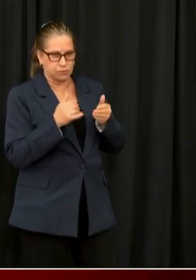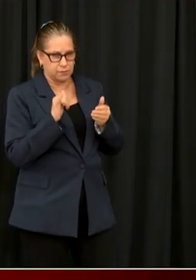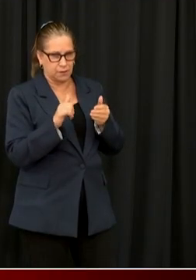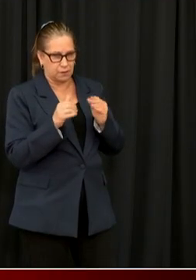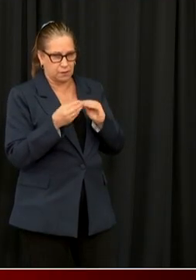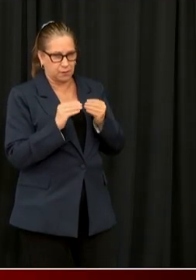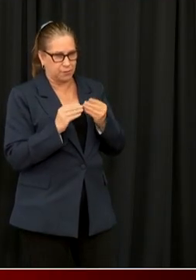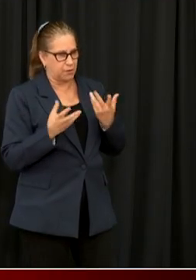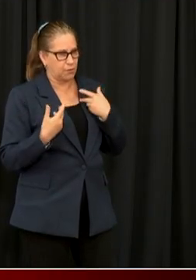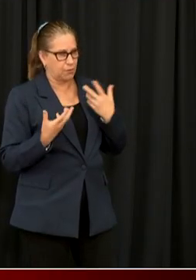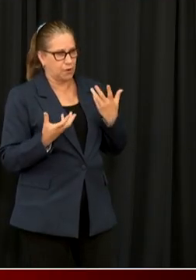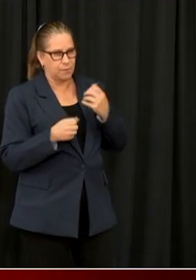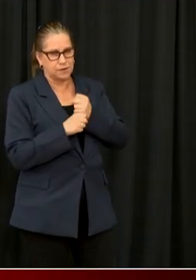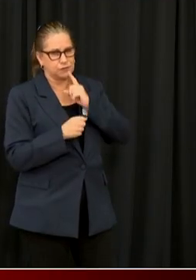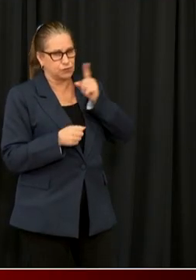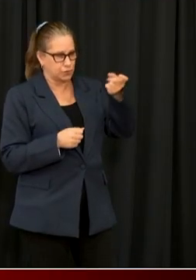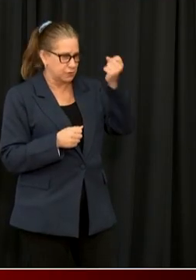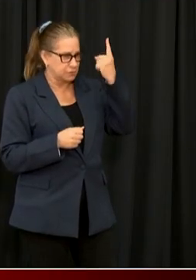your analysis on